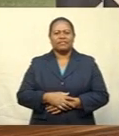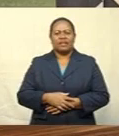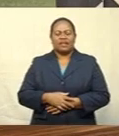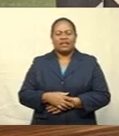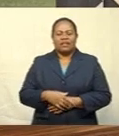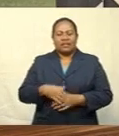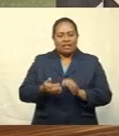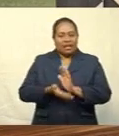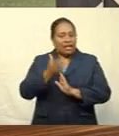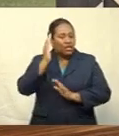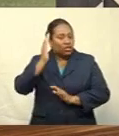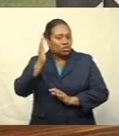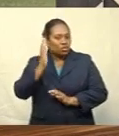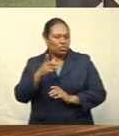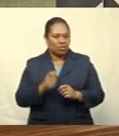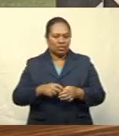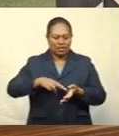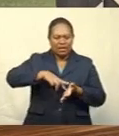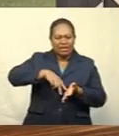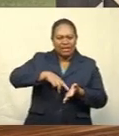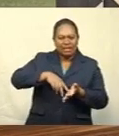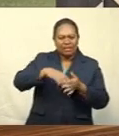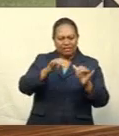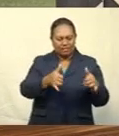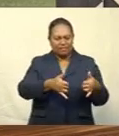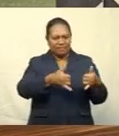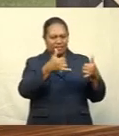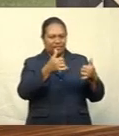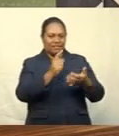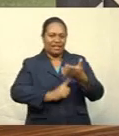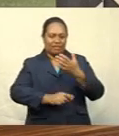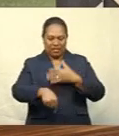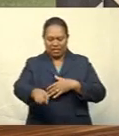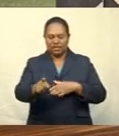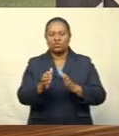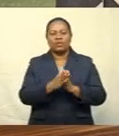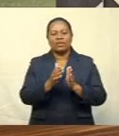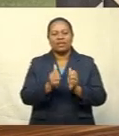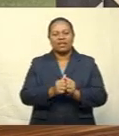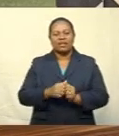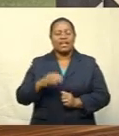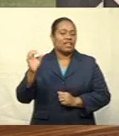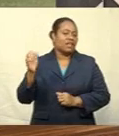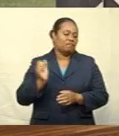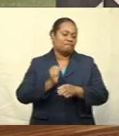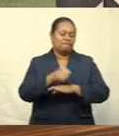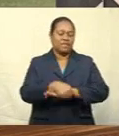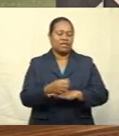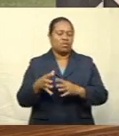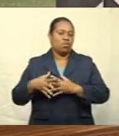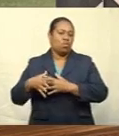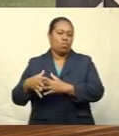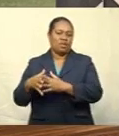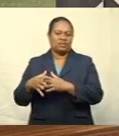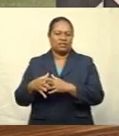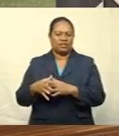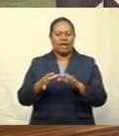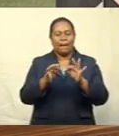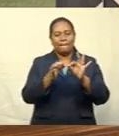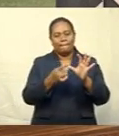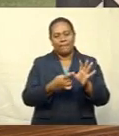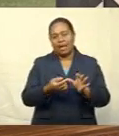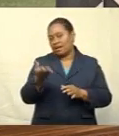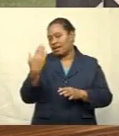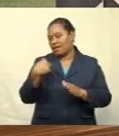Secondary Schools Rugby League Vodafone Trophy Grand Final this weekend. Their win over Western champions Bar Provincial Dragons last weekend